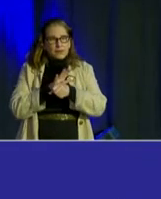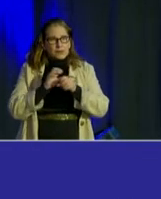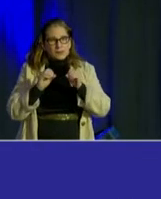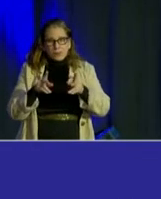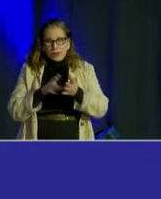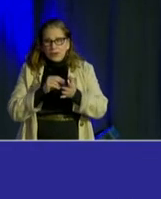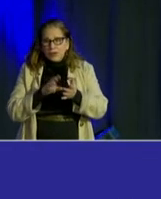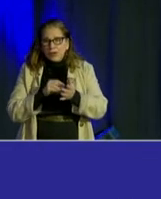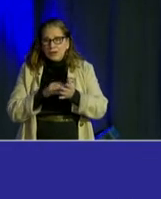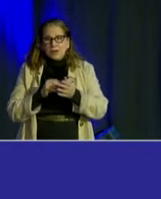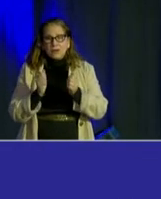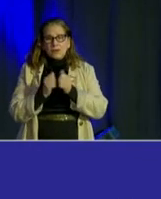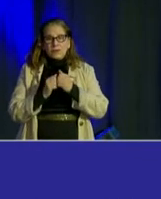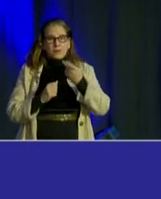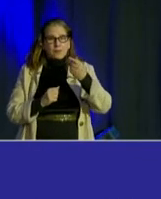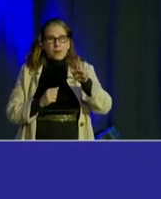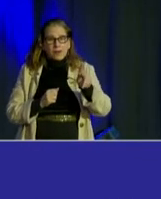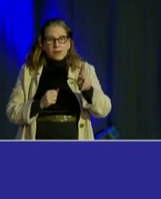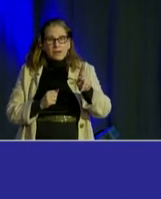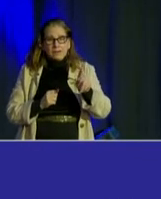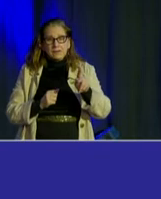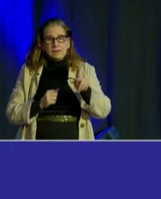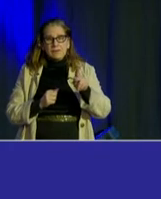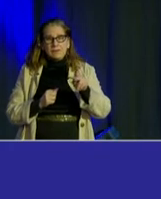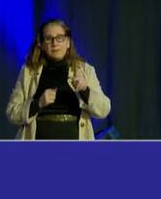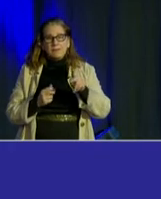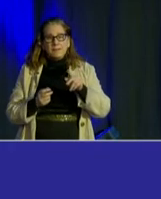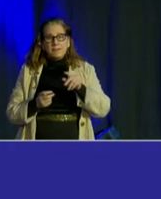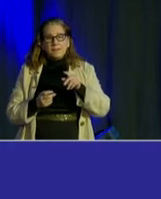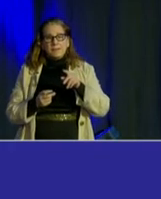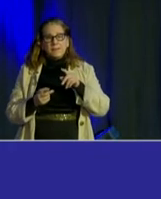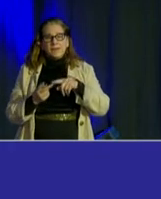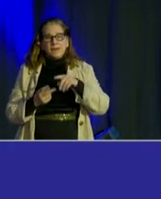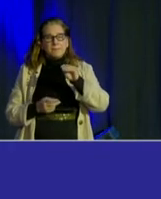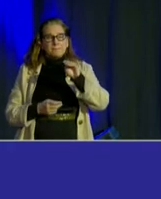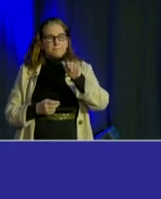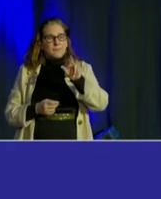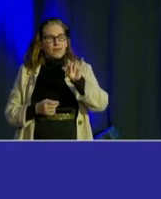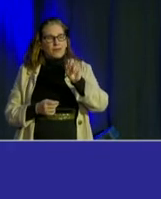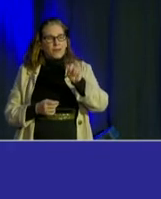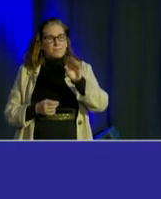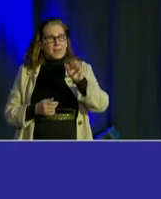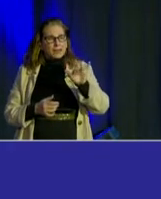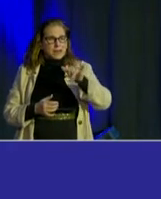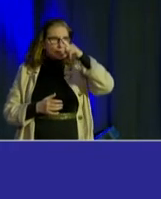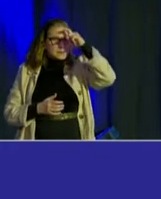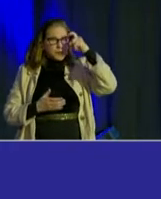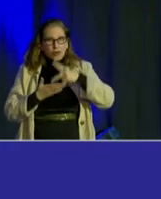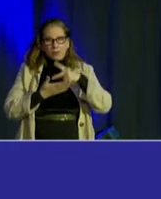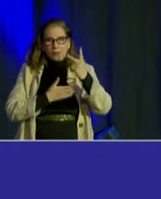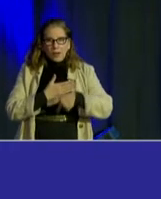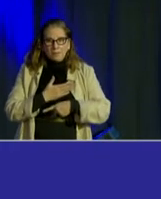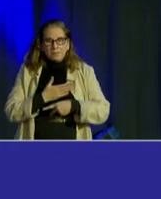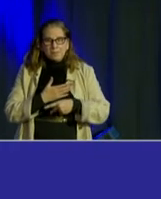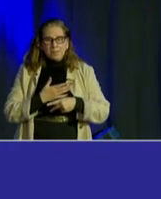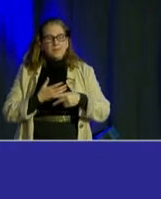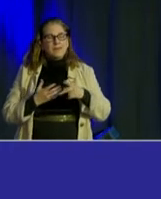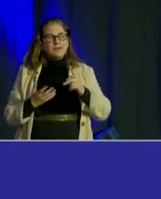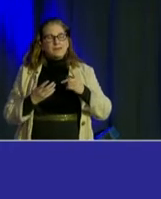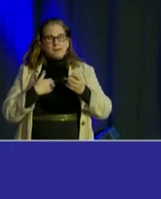Program. Partnerships with our community organizations and out of school time. And partnerships with our businesses and our